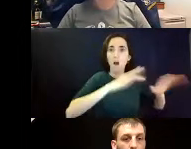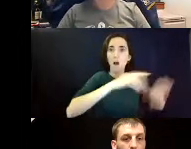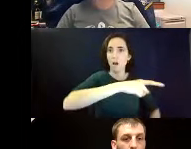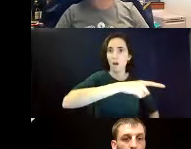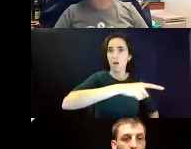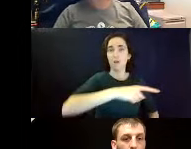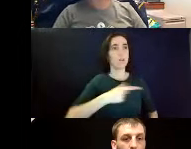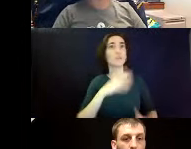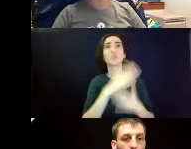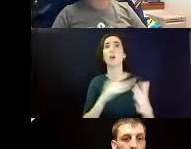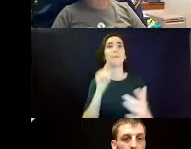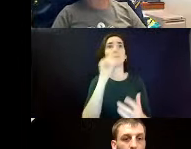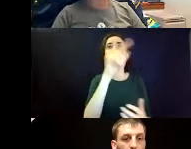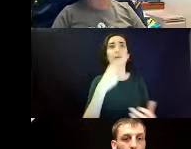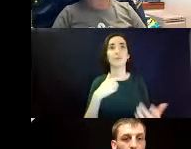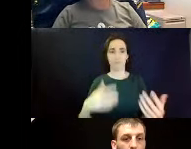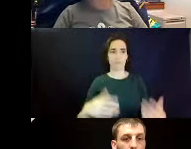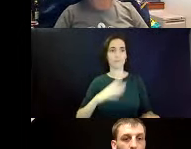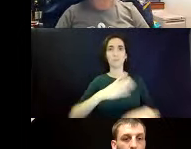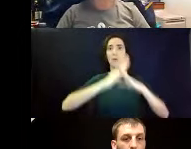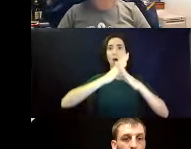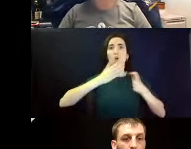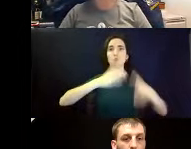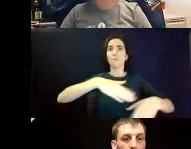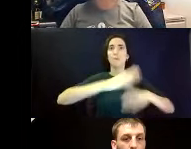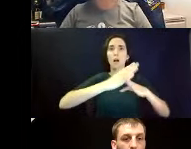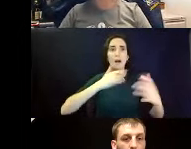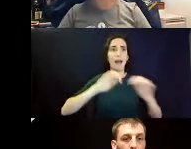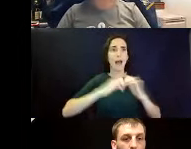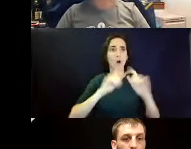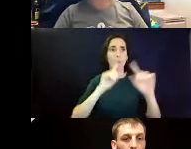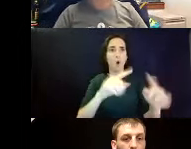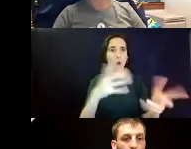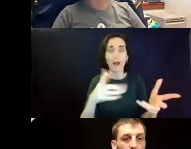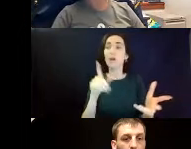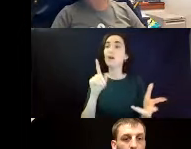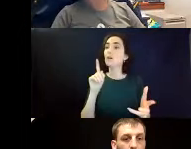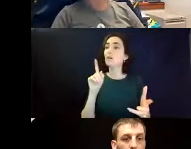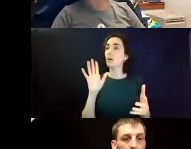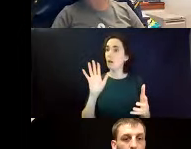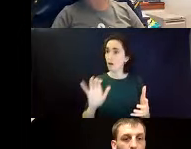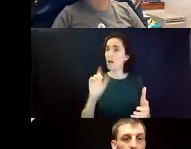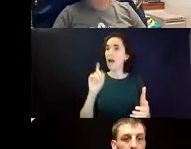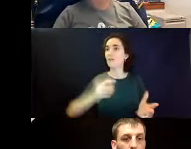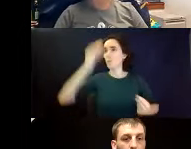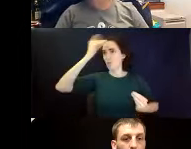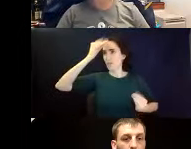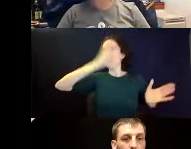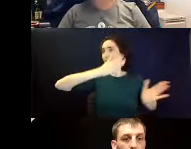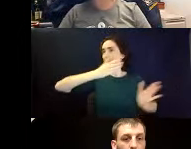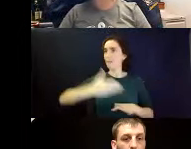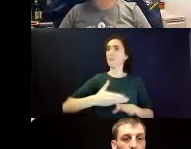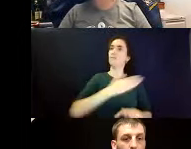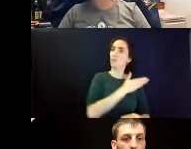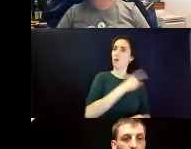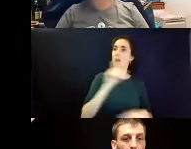couldn't get to even if I wanted to. So you have to think about that, really put some thought and effort into